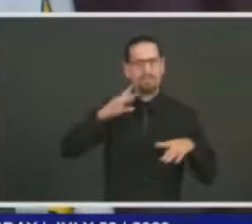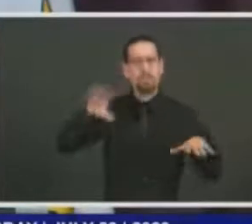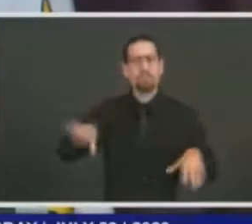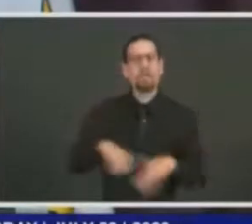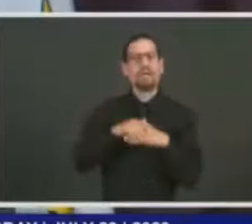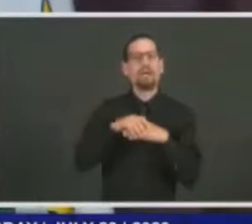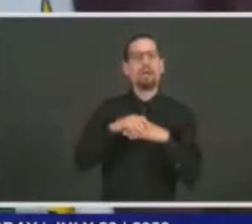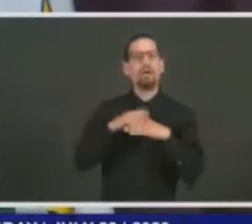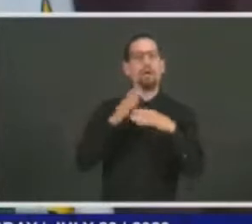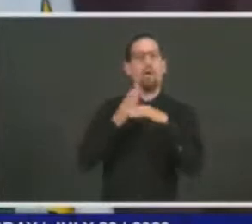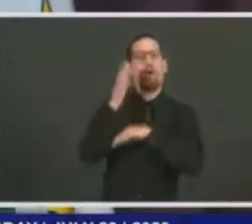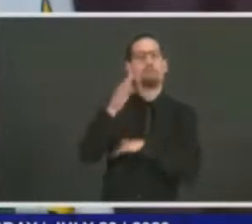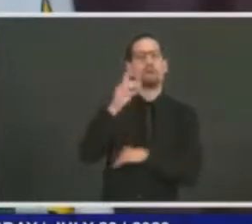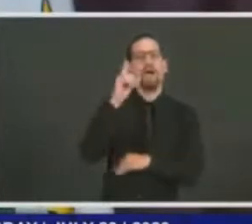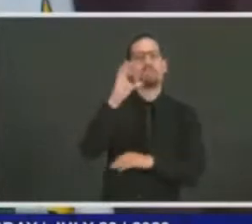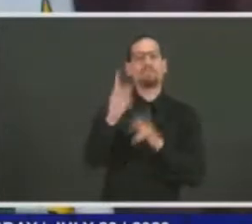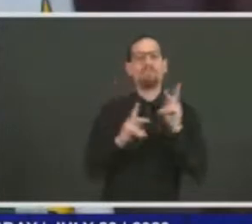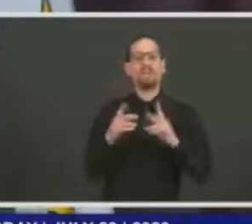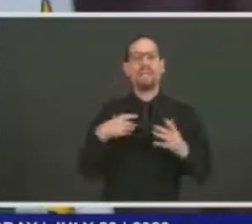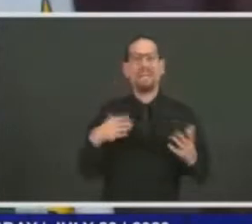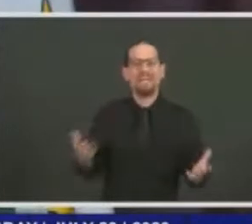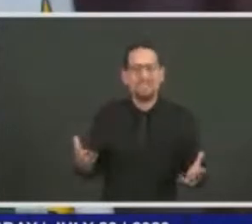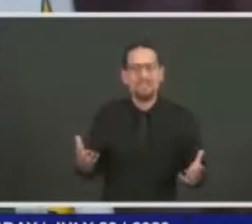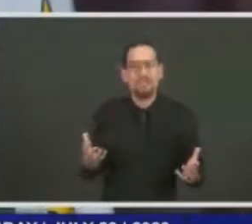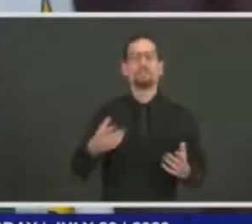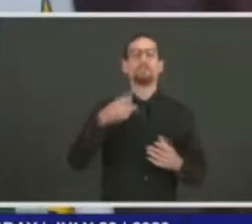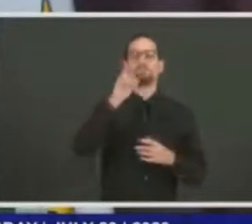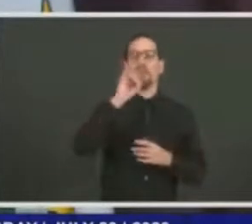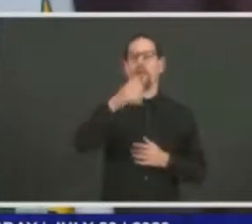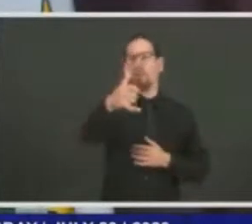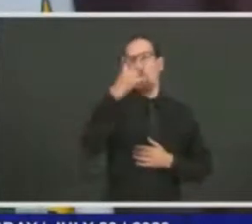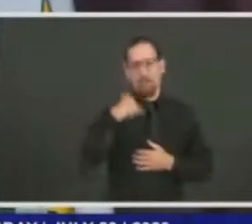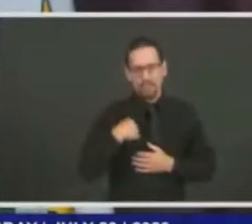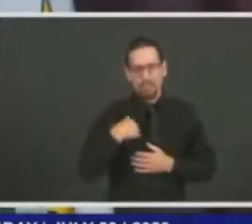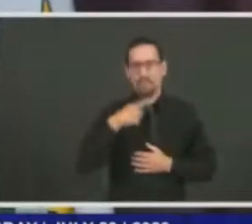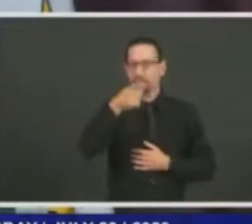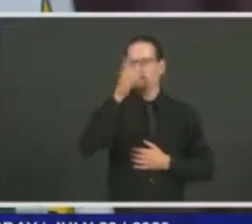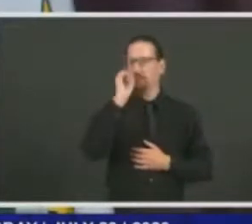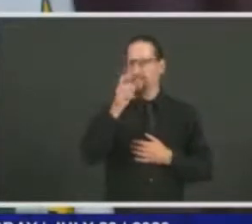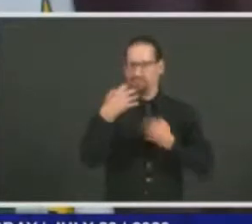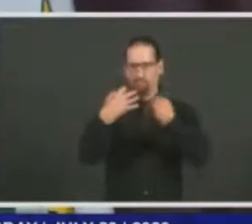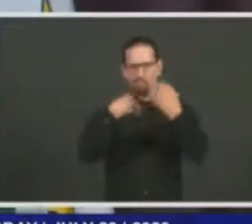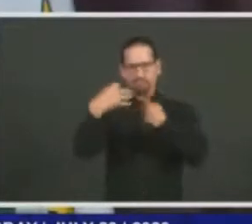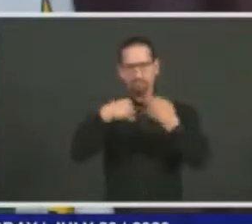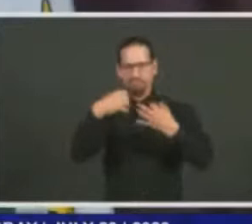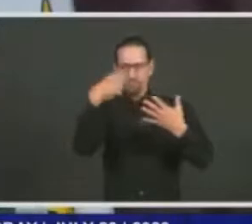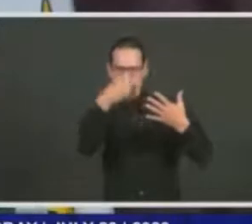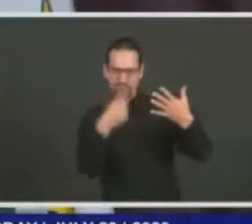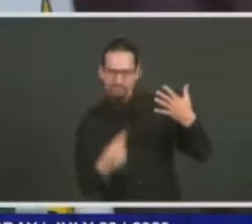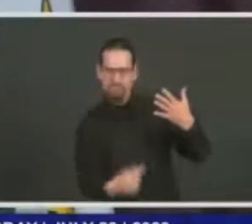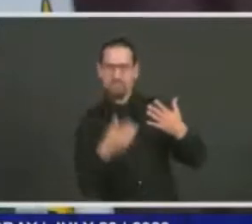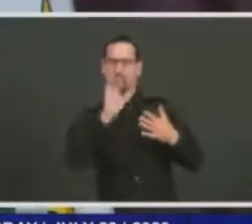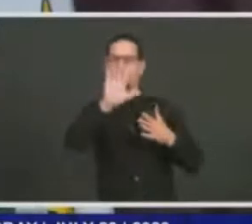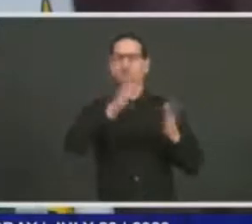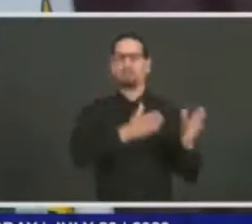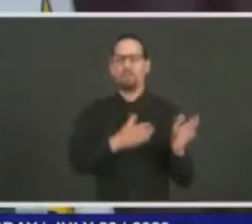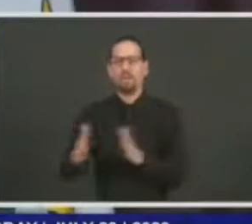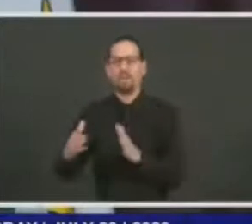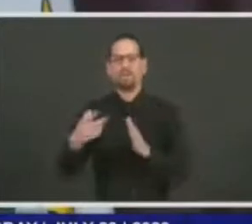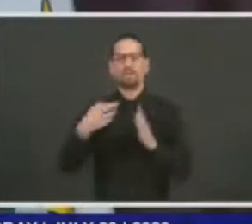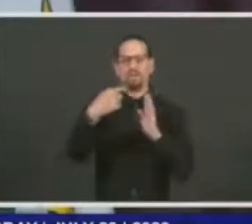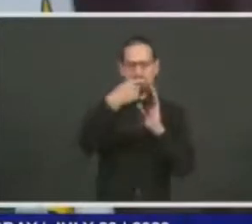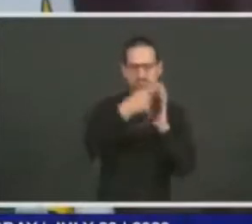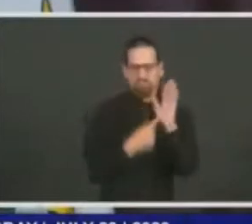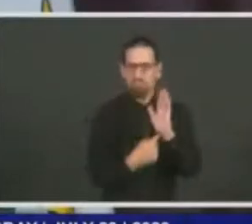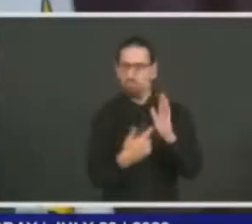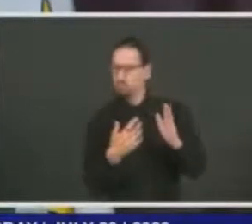if you can convince us that you'll have a proper protocol and keep folks safe, we're going to try to work with you to let you keep your wedding and